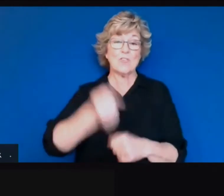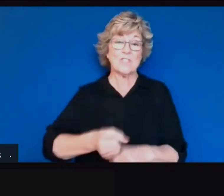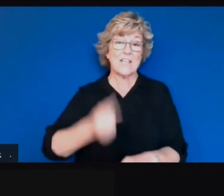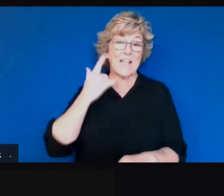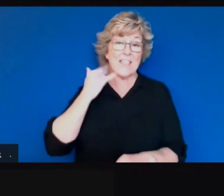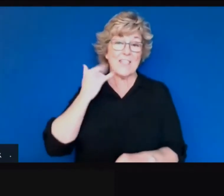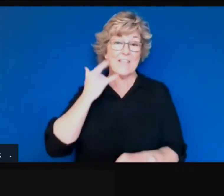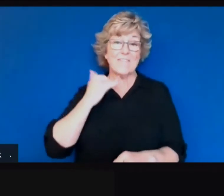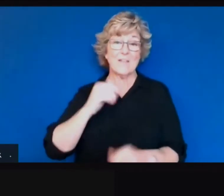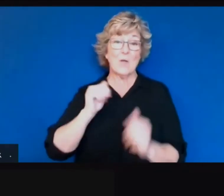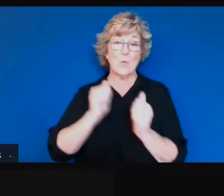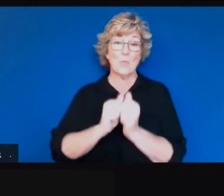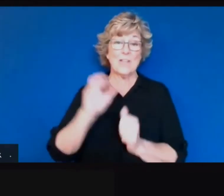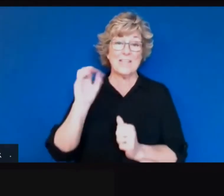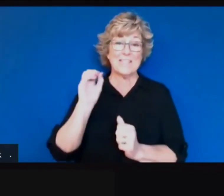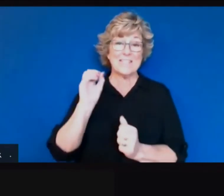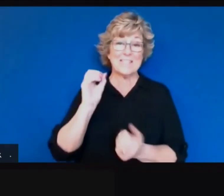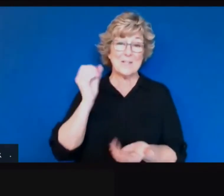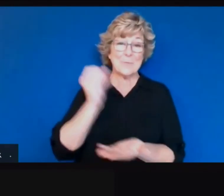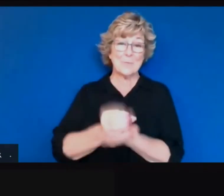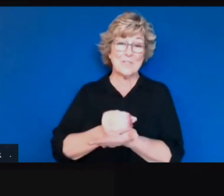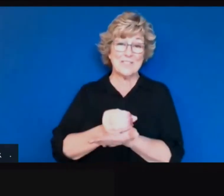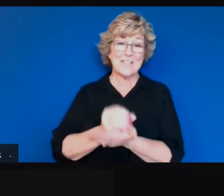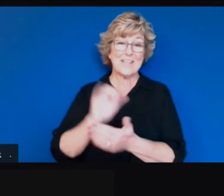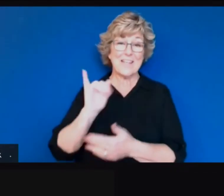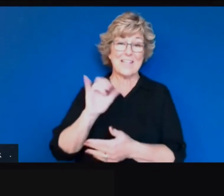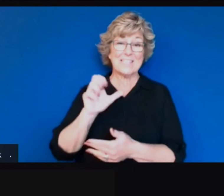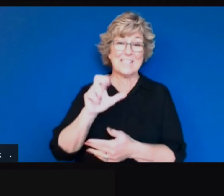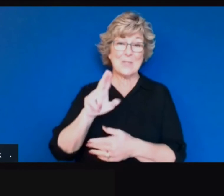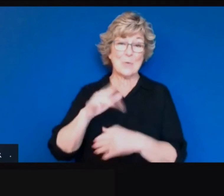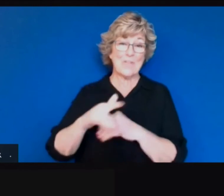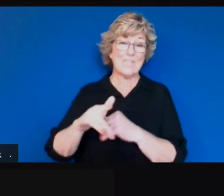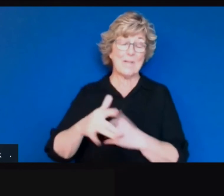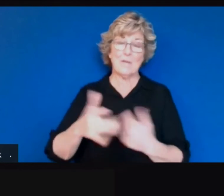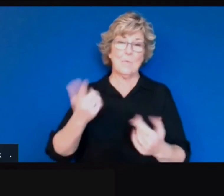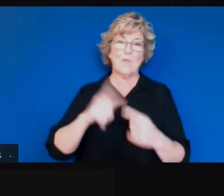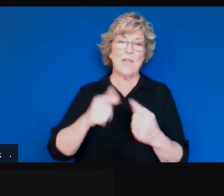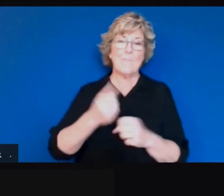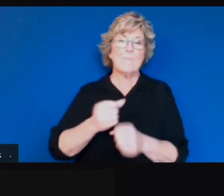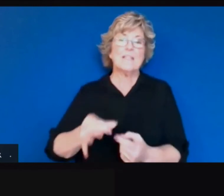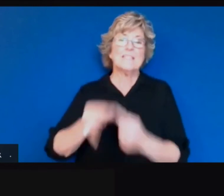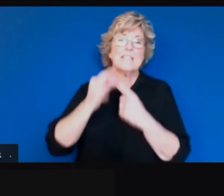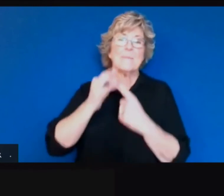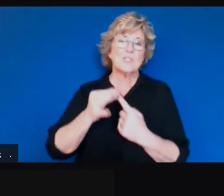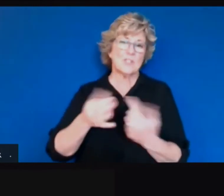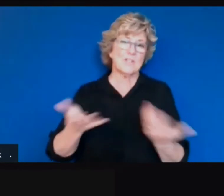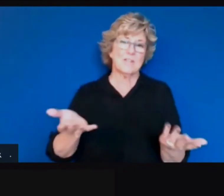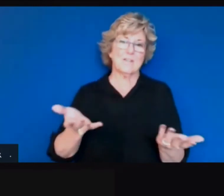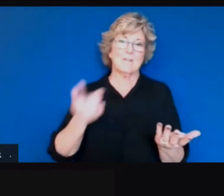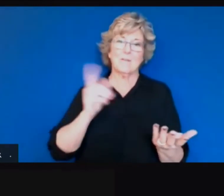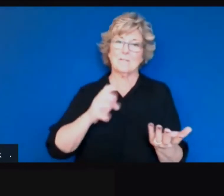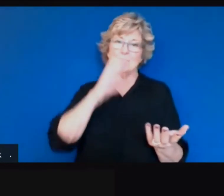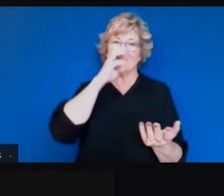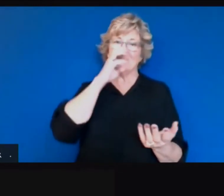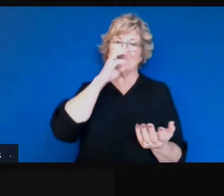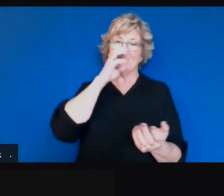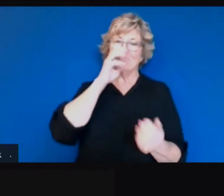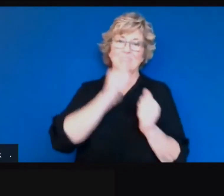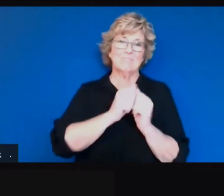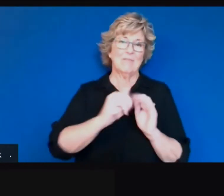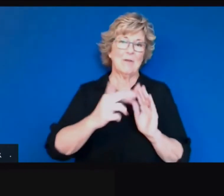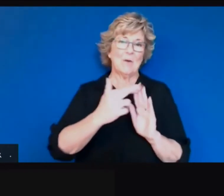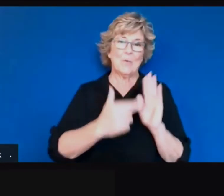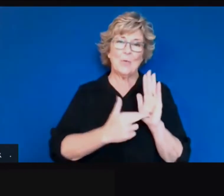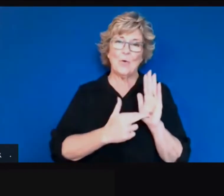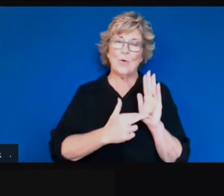you're 0% ICU capacity. We can't make exceptions. We have to be stringent in terms of our rules and